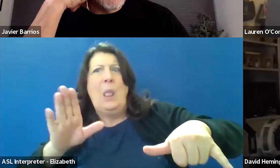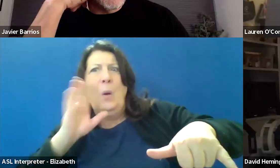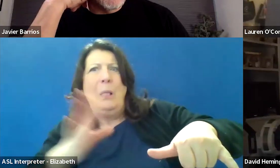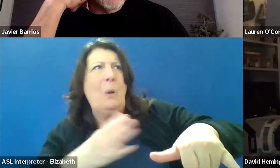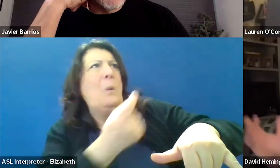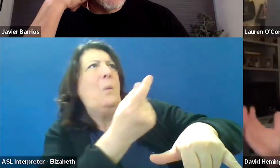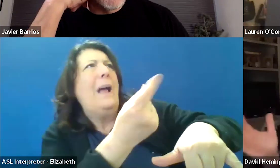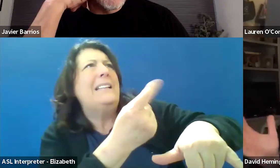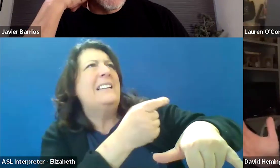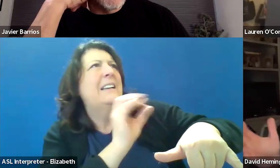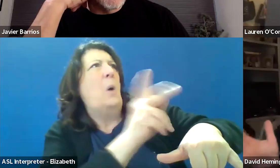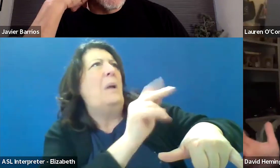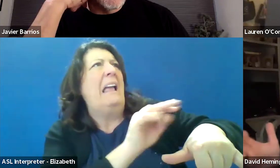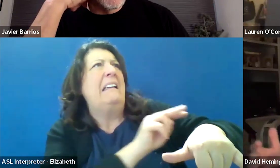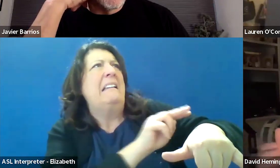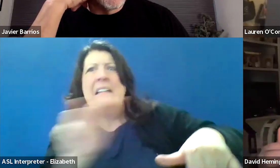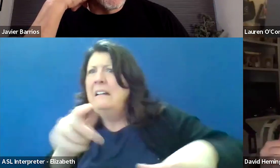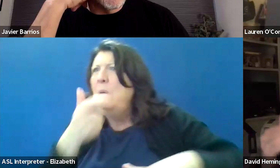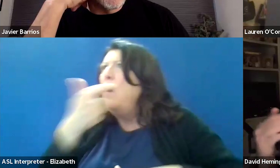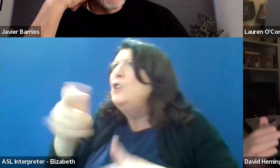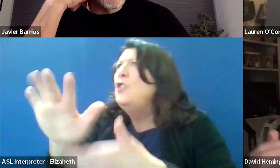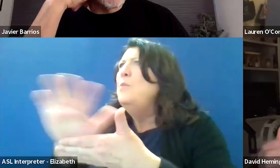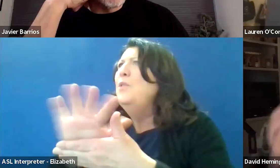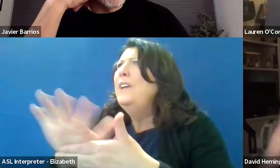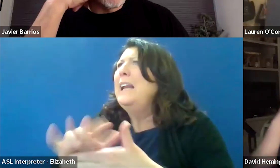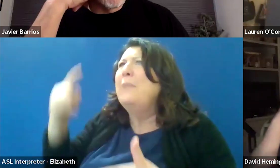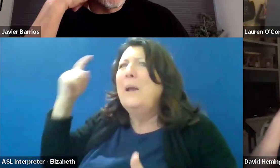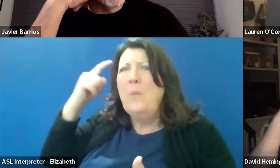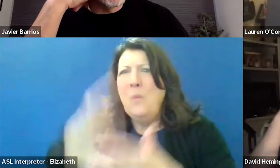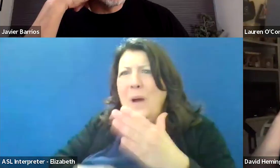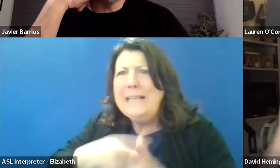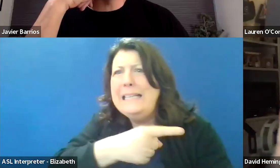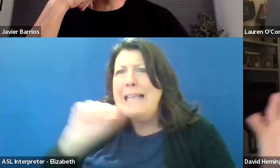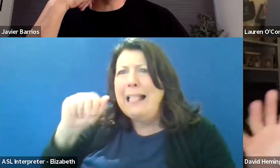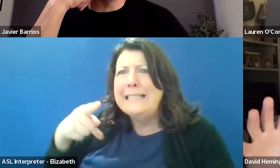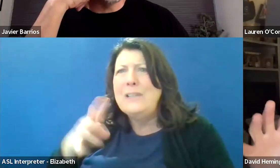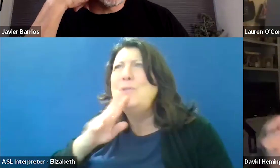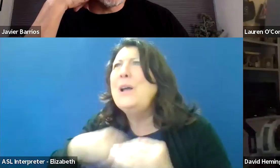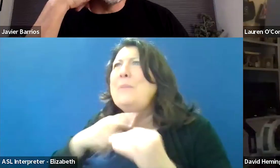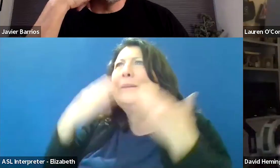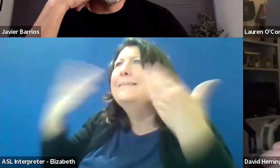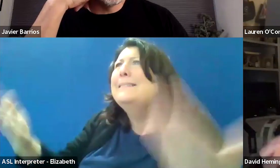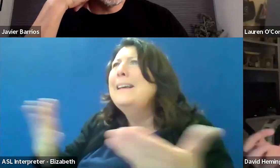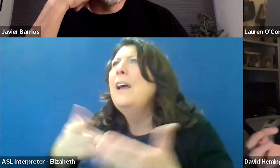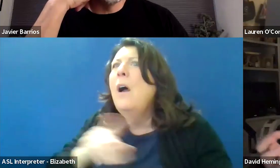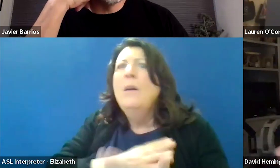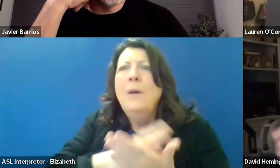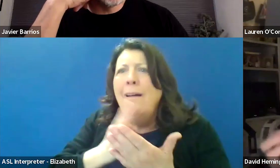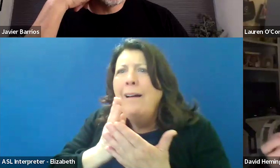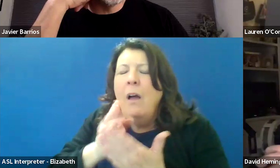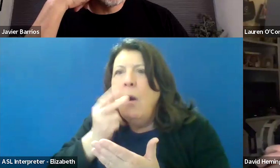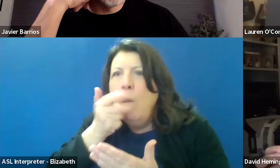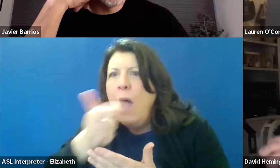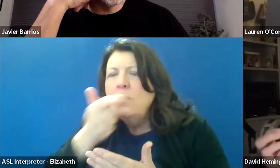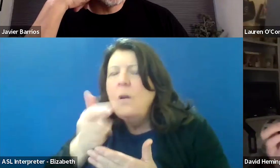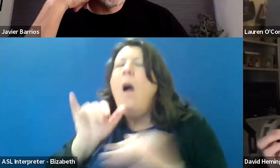"I don't understand what is he talking about? What?" And then you get halfway through the movie, you're like, "Oh my God, there it is. That's the vibe. That's the feeling." And again, it's more of